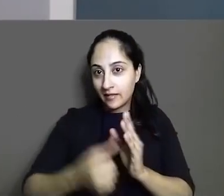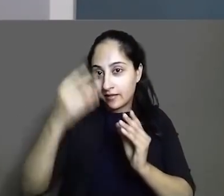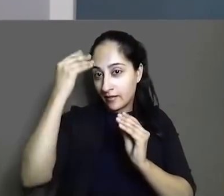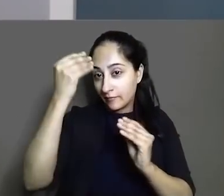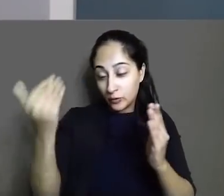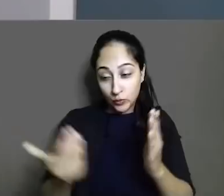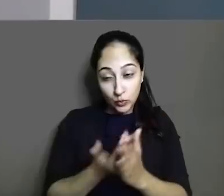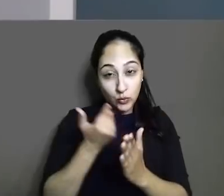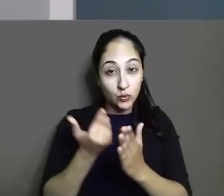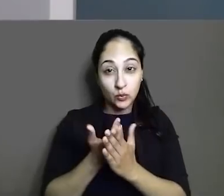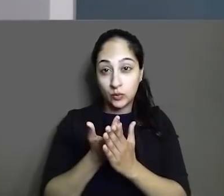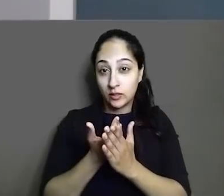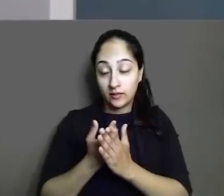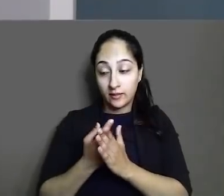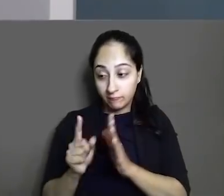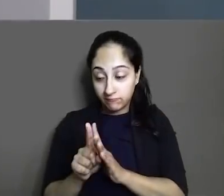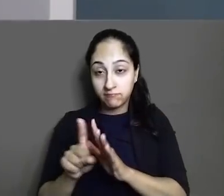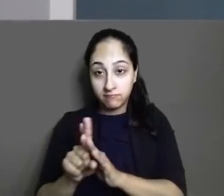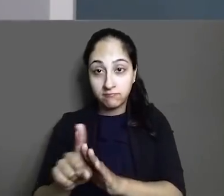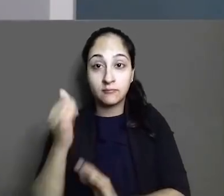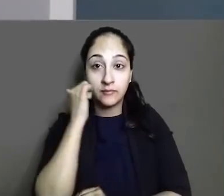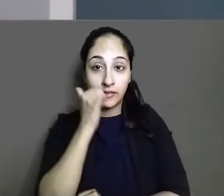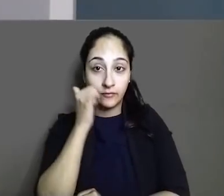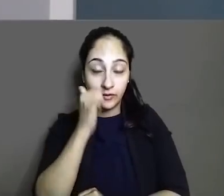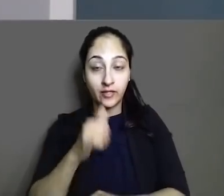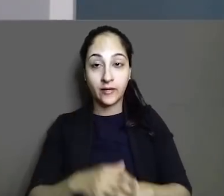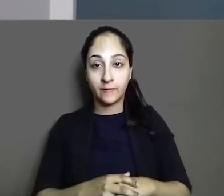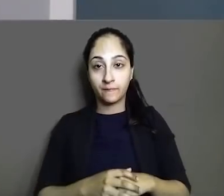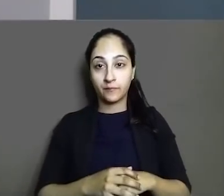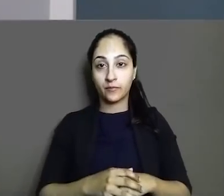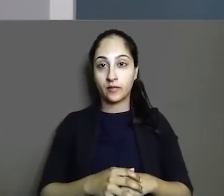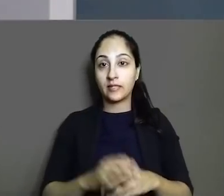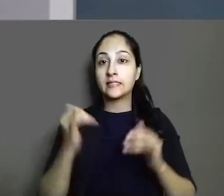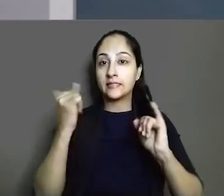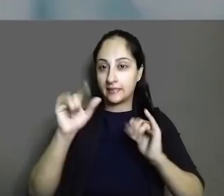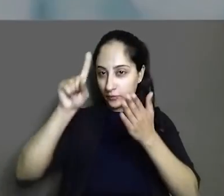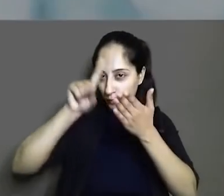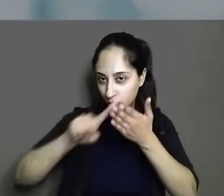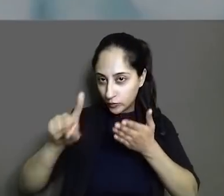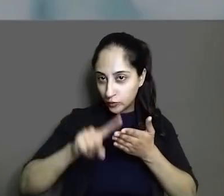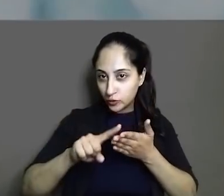international recommendation is still to say 2 doses in the evening.